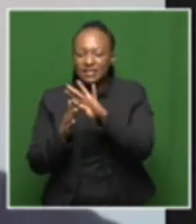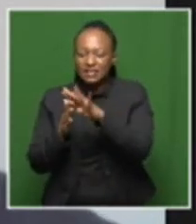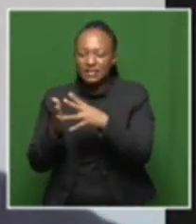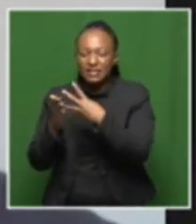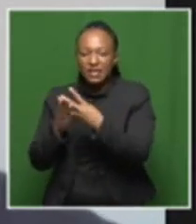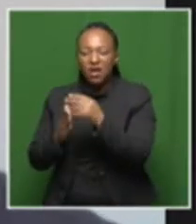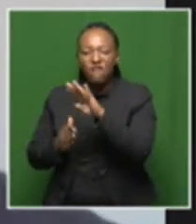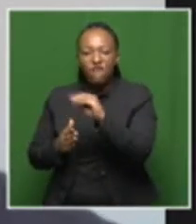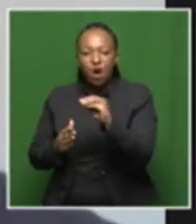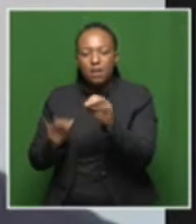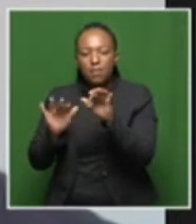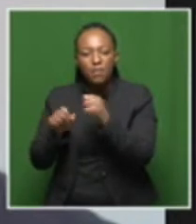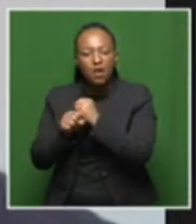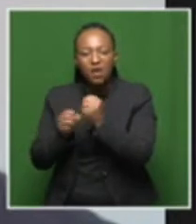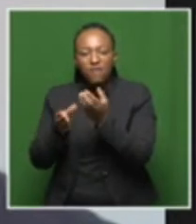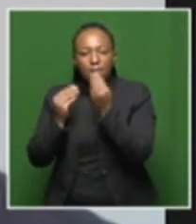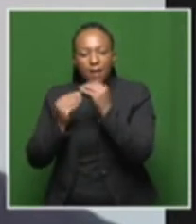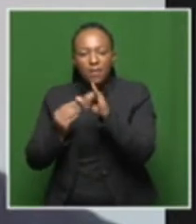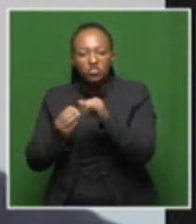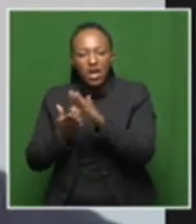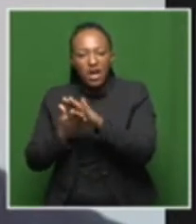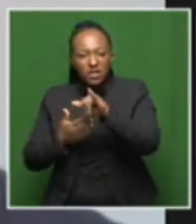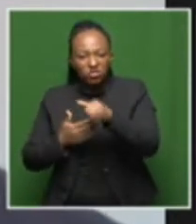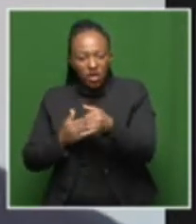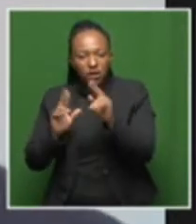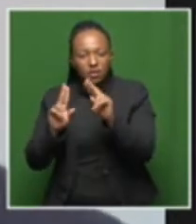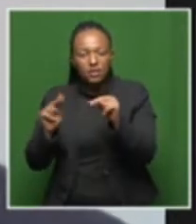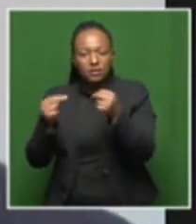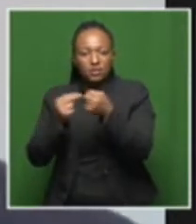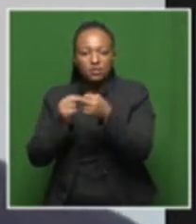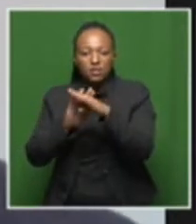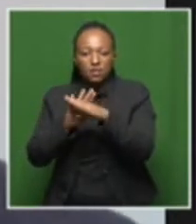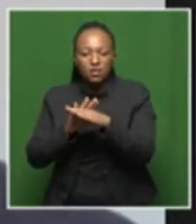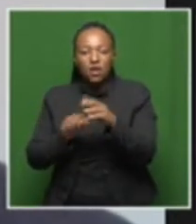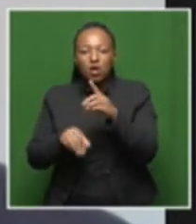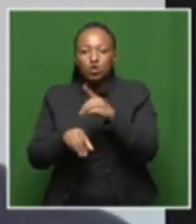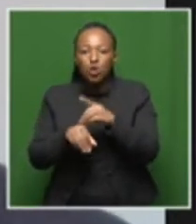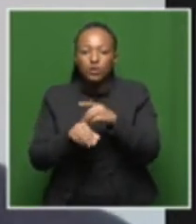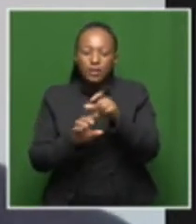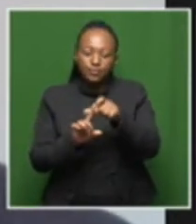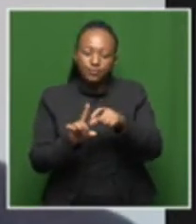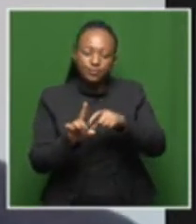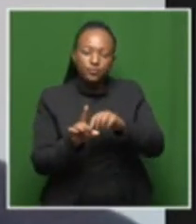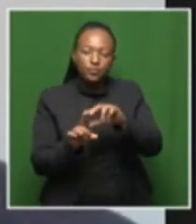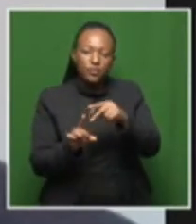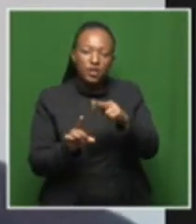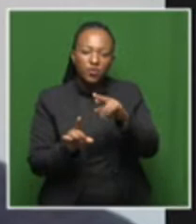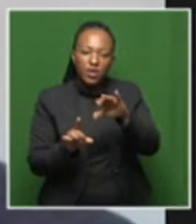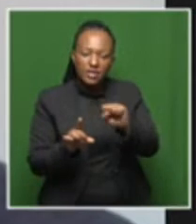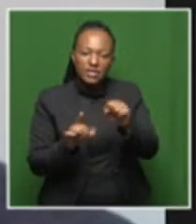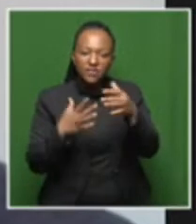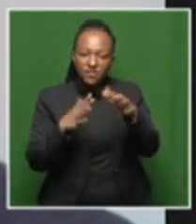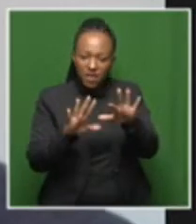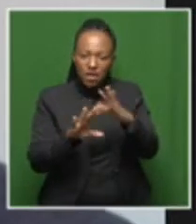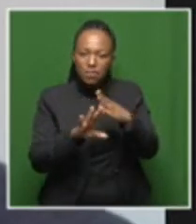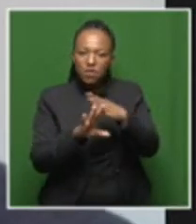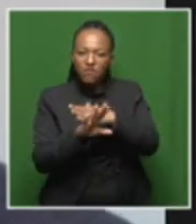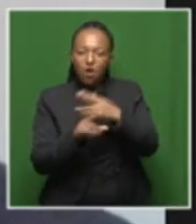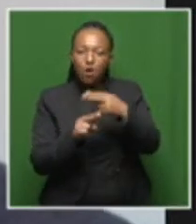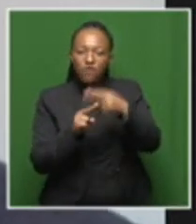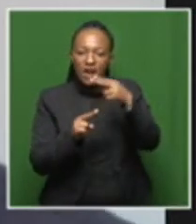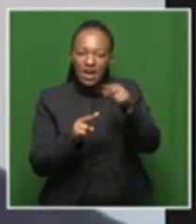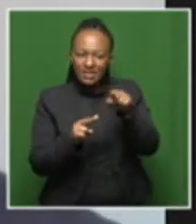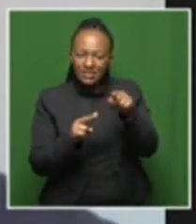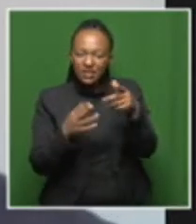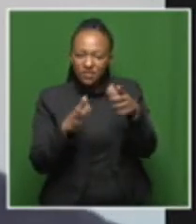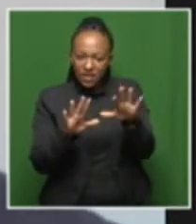400 have received the JJ vaccine for the national program. I suppose Dr. Chris indicated just as he closed about the numbers